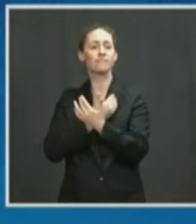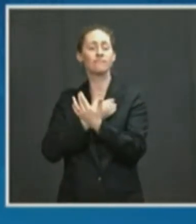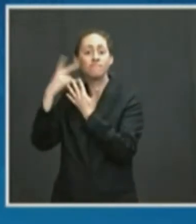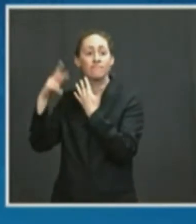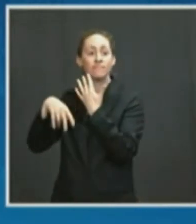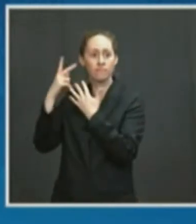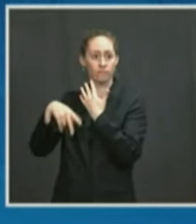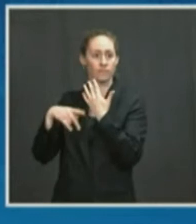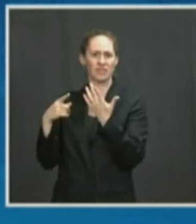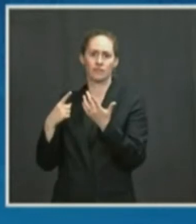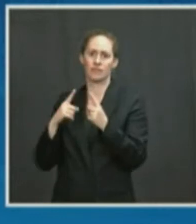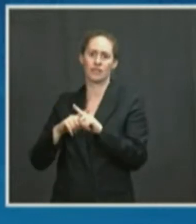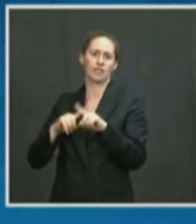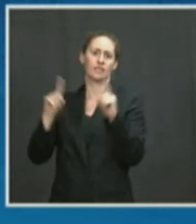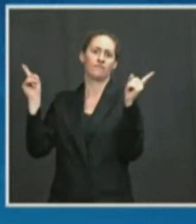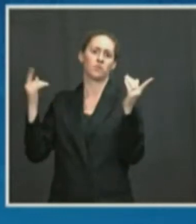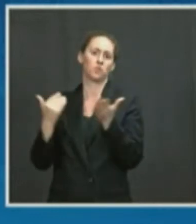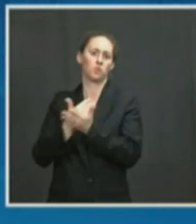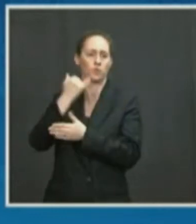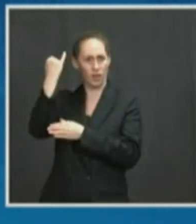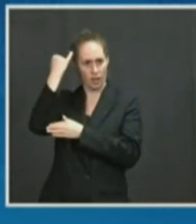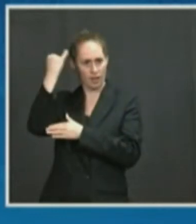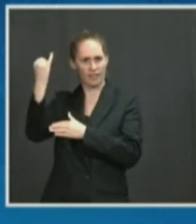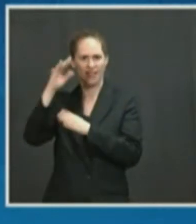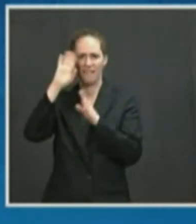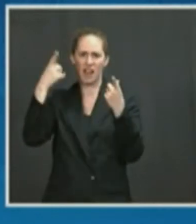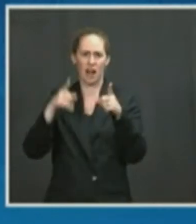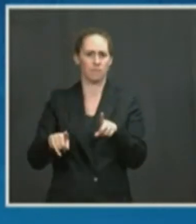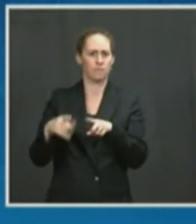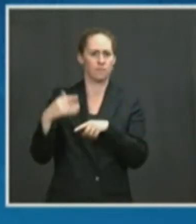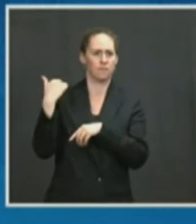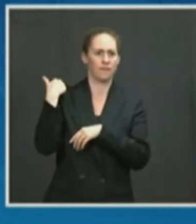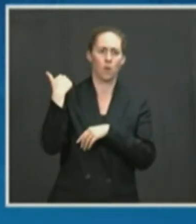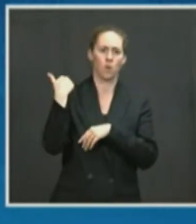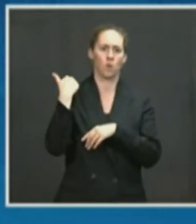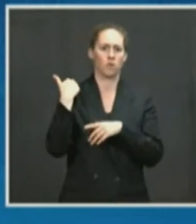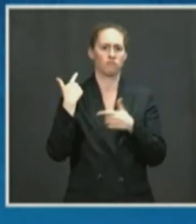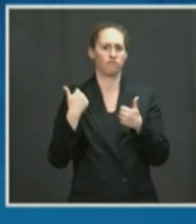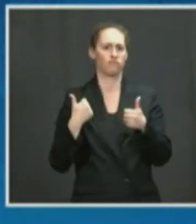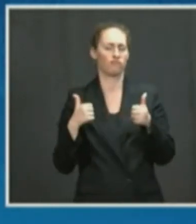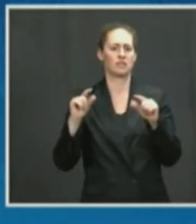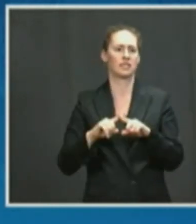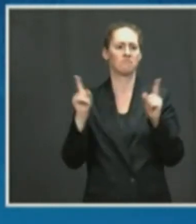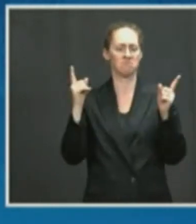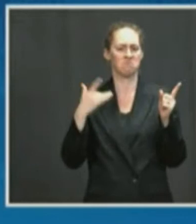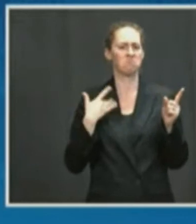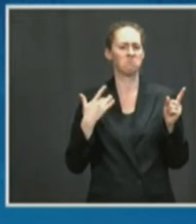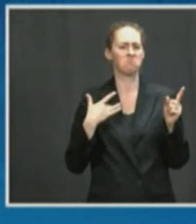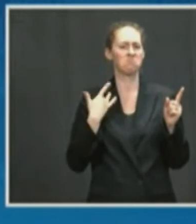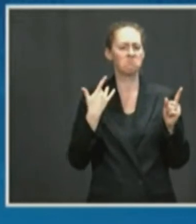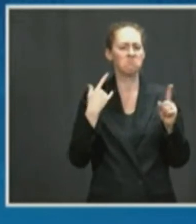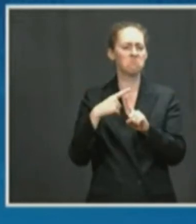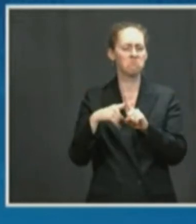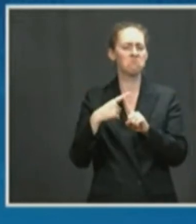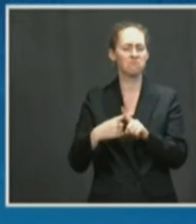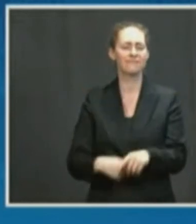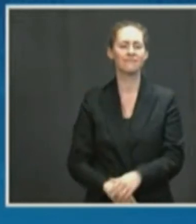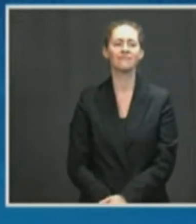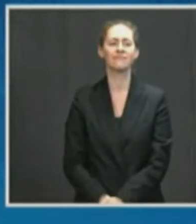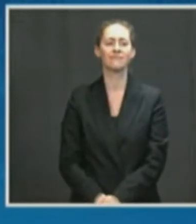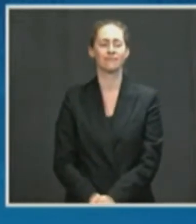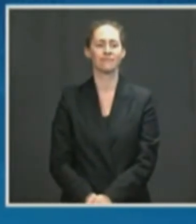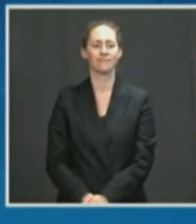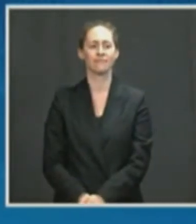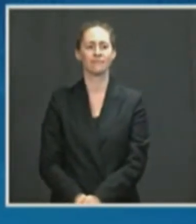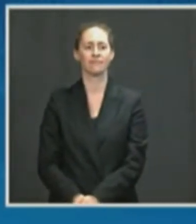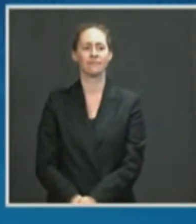are efforts that have not been tried in the past, which we believe will be quite productive, again, when we approach it in a collaborative